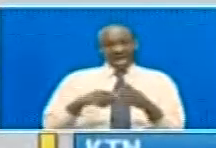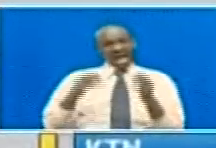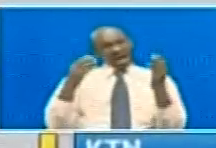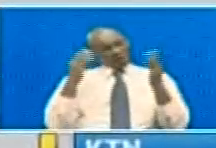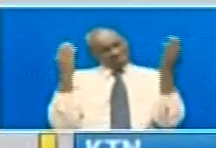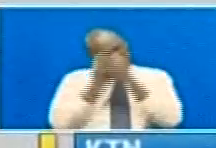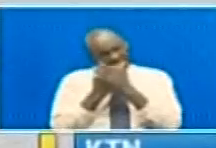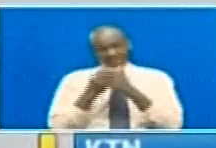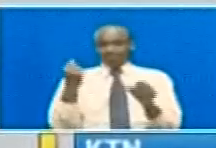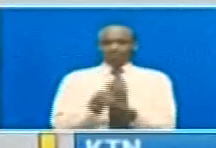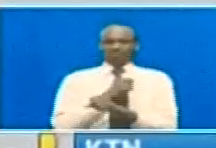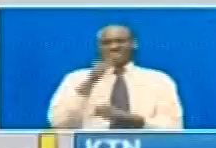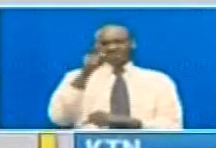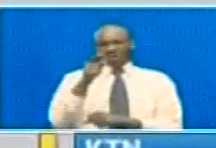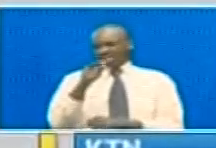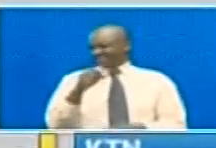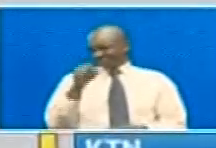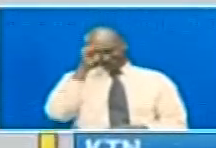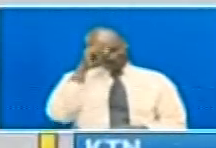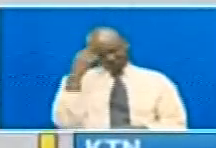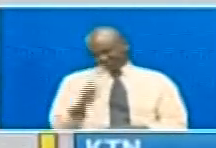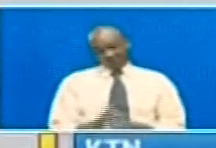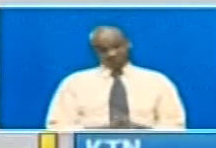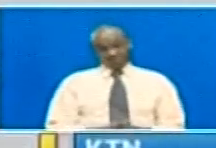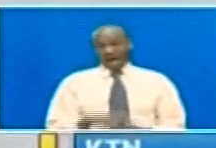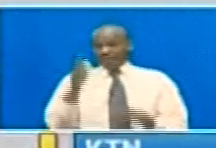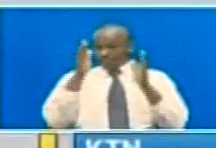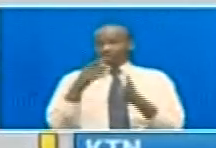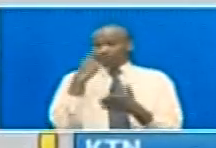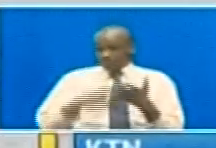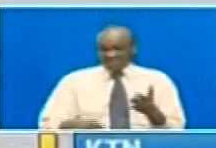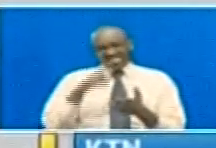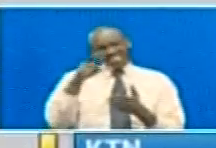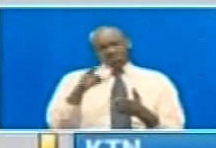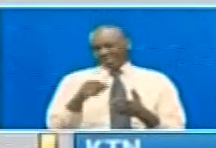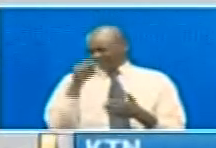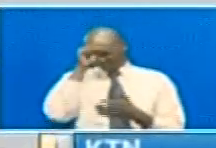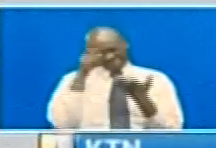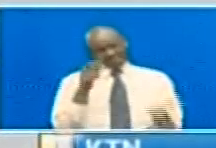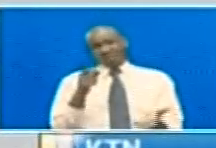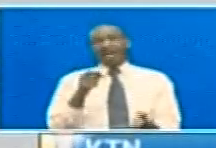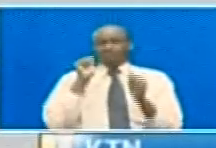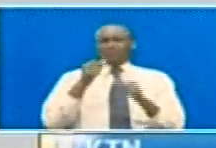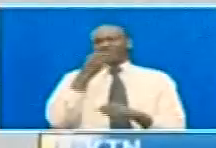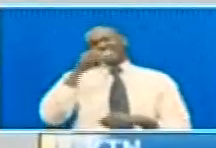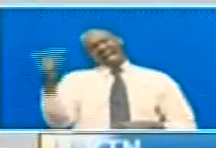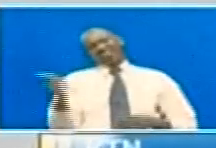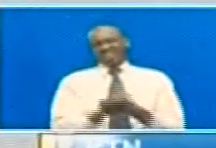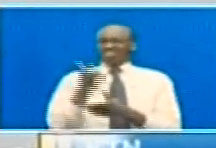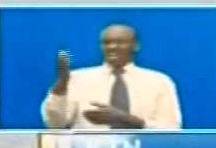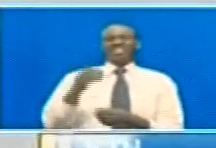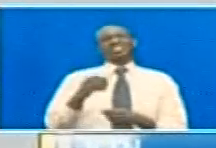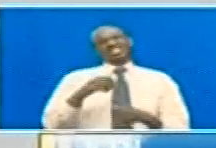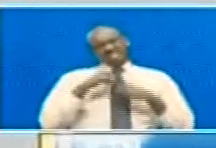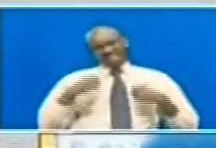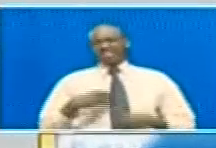night? Total nonsense. At Charles Gasheru says, this is nonsense. We can eat elsewhere. Fried, greasy Chinese